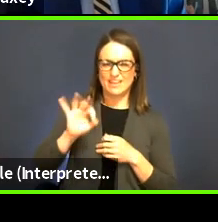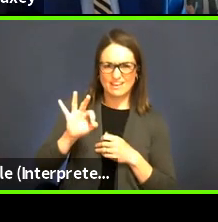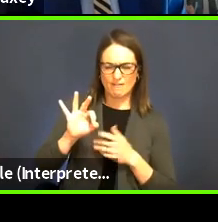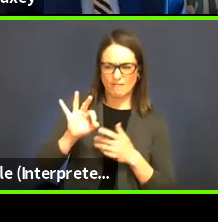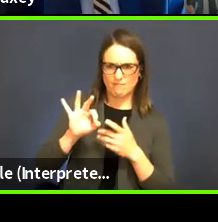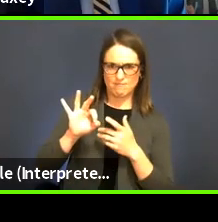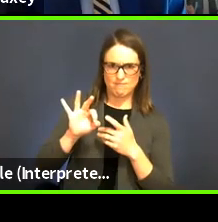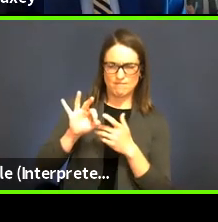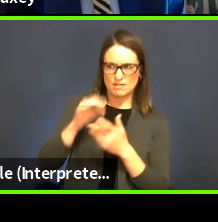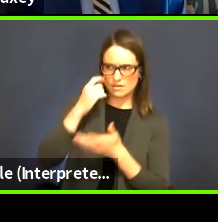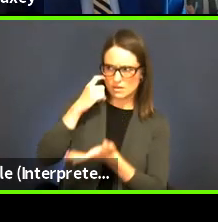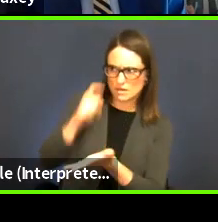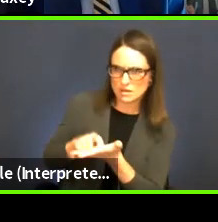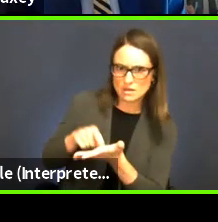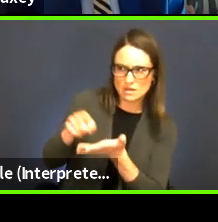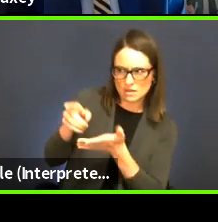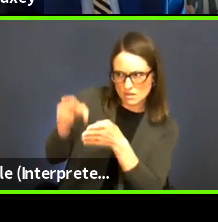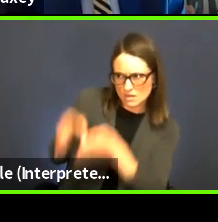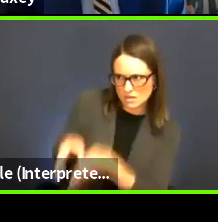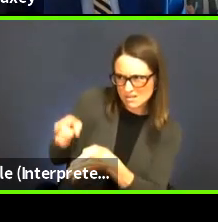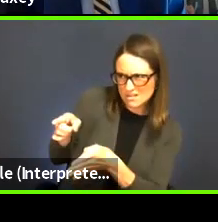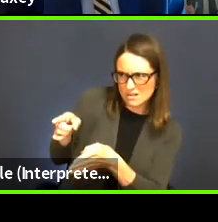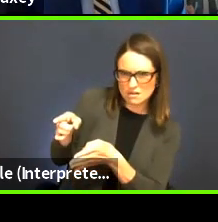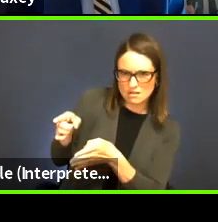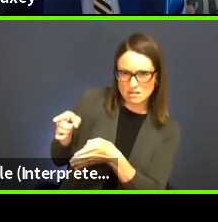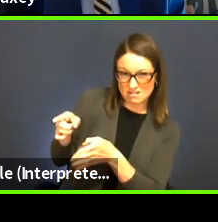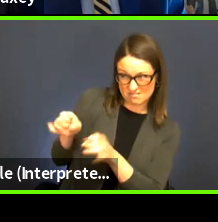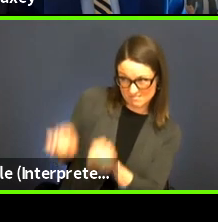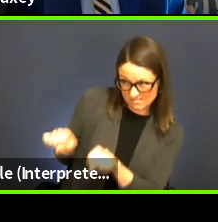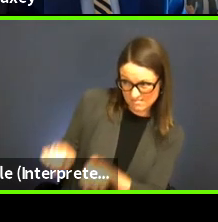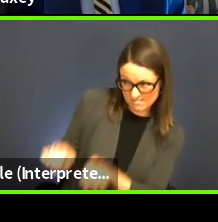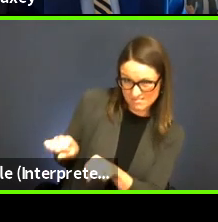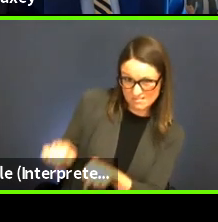a prospective